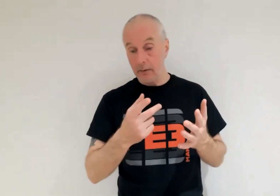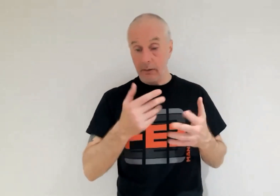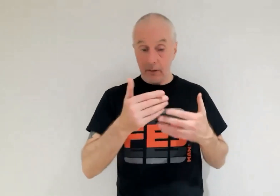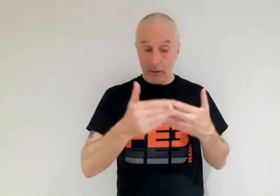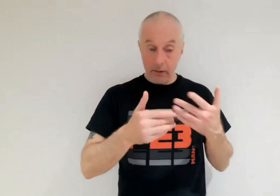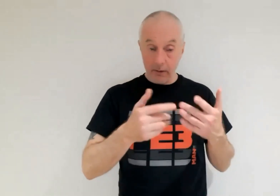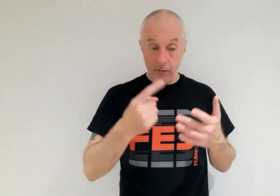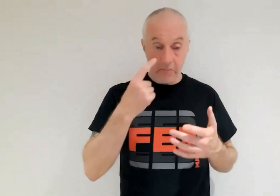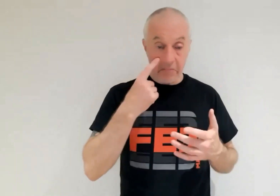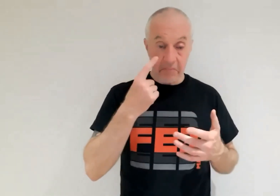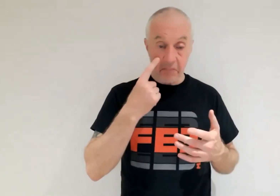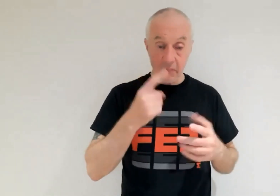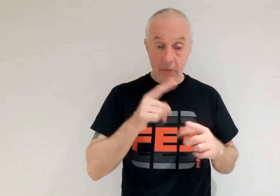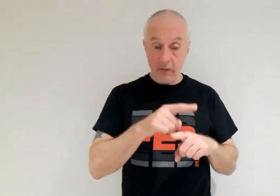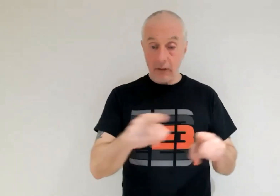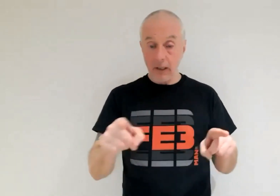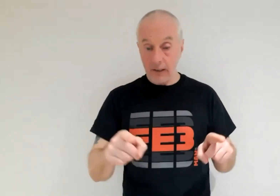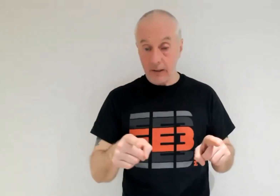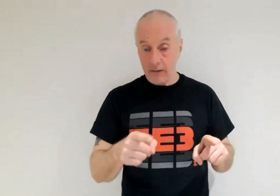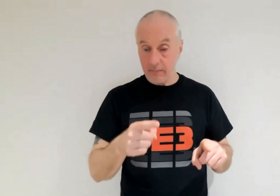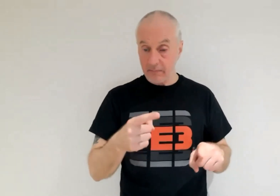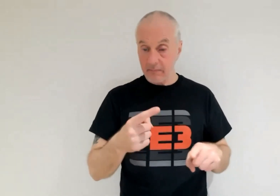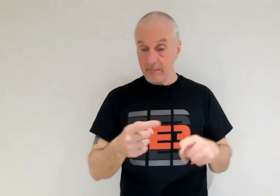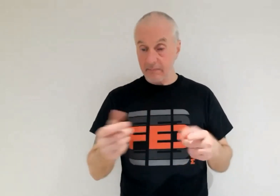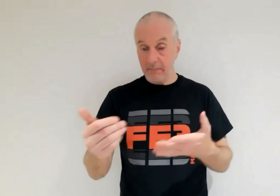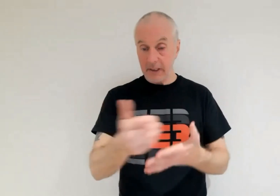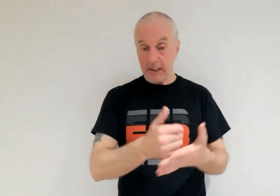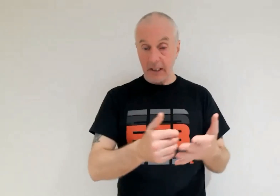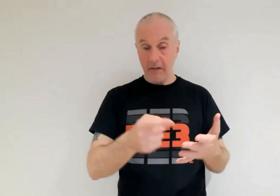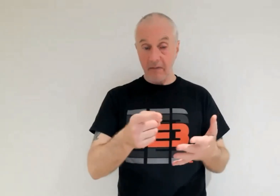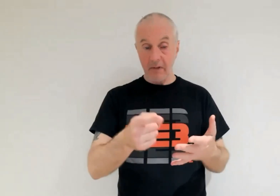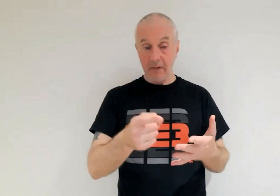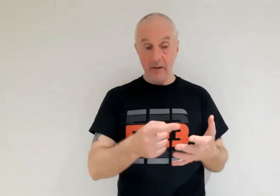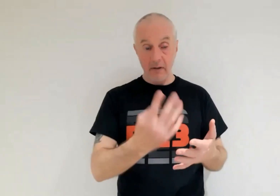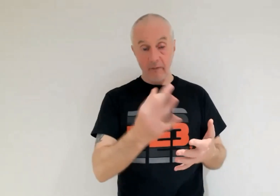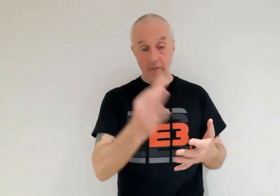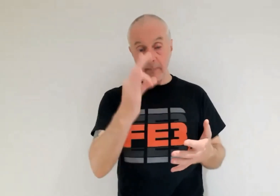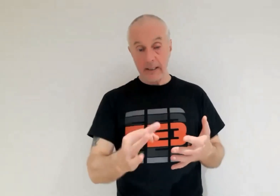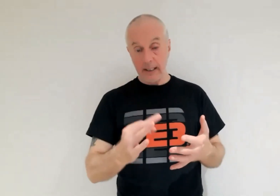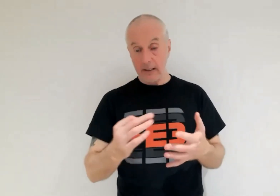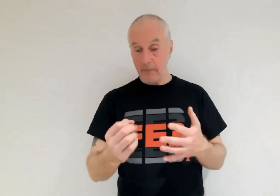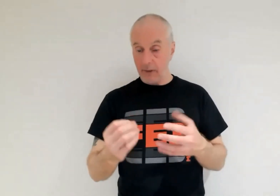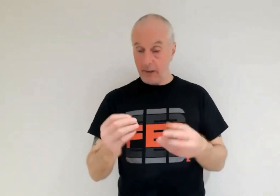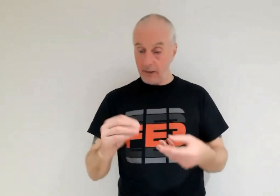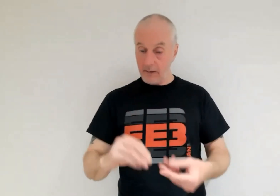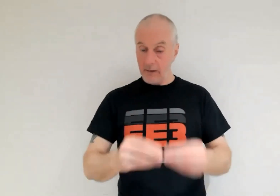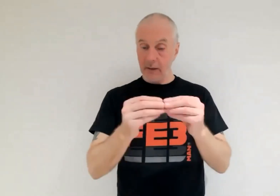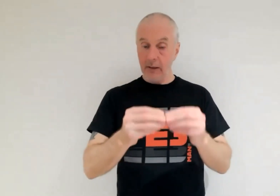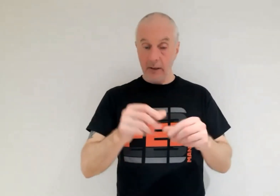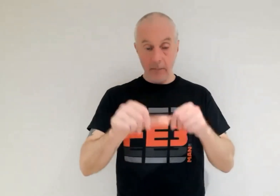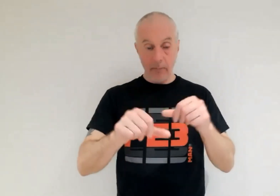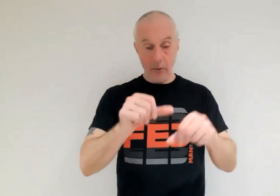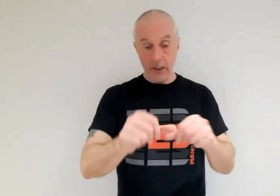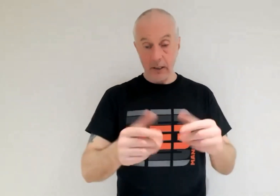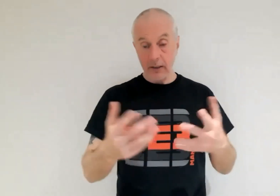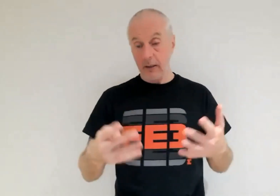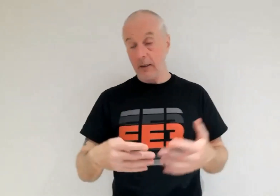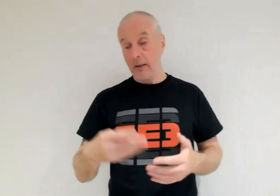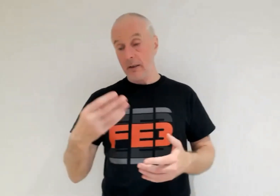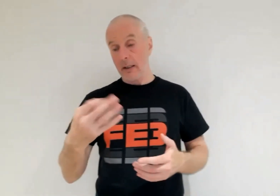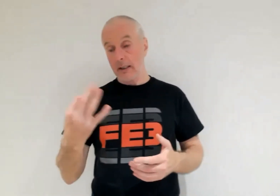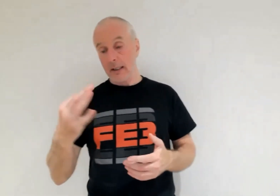you're looking at thermal efficiencies of around 55% of the production process, and you're looking at capture rates of kind of 98,